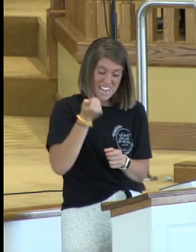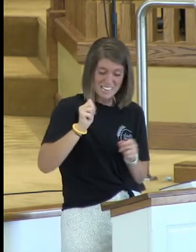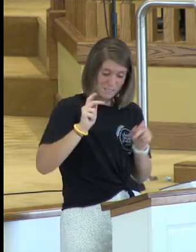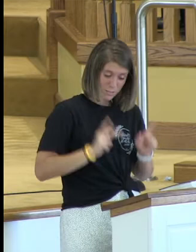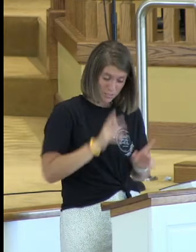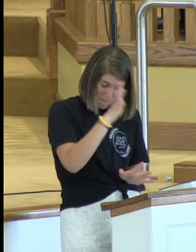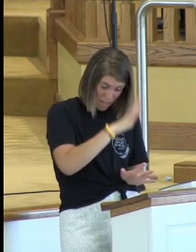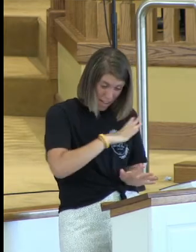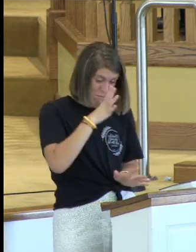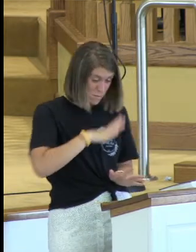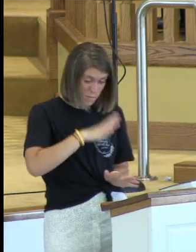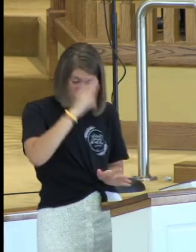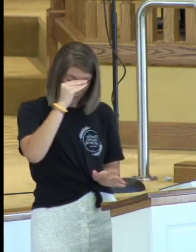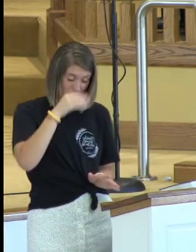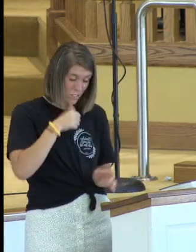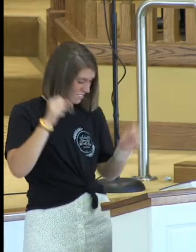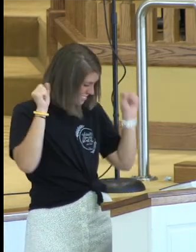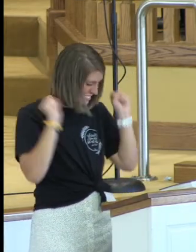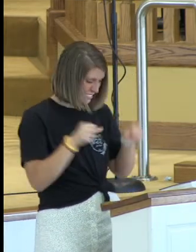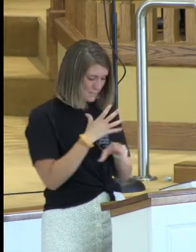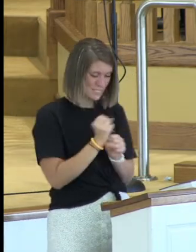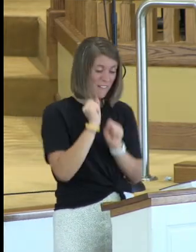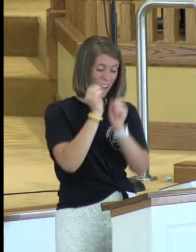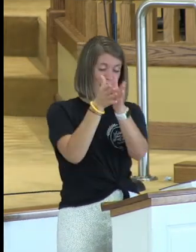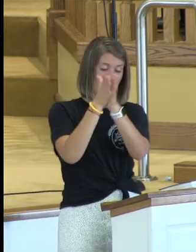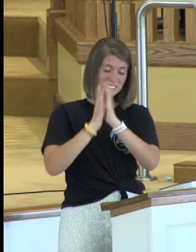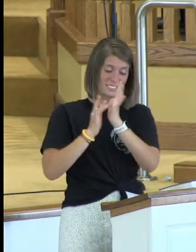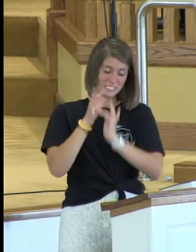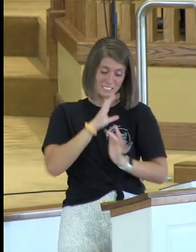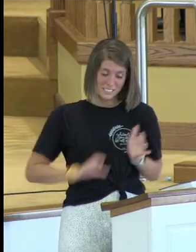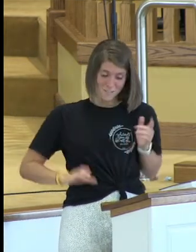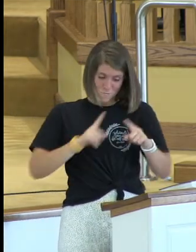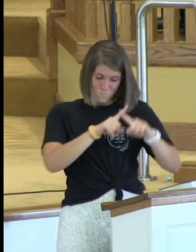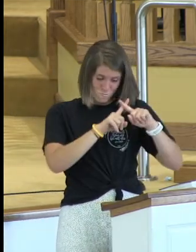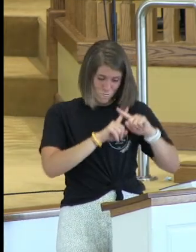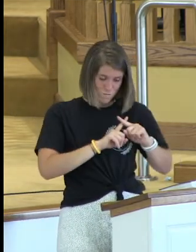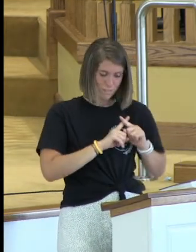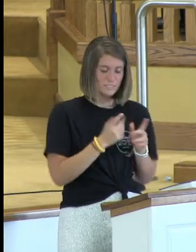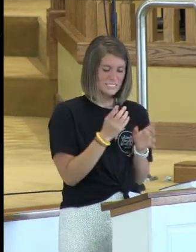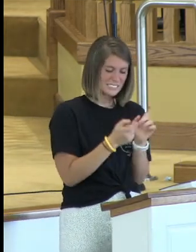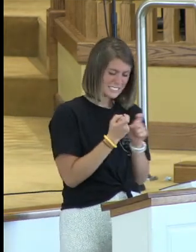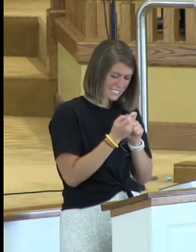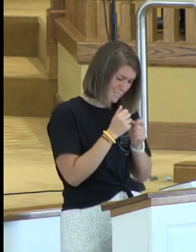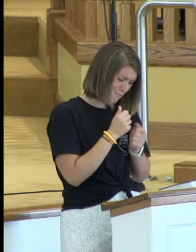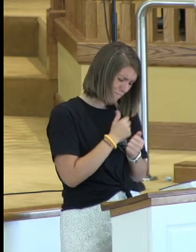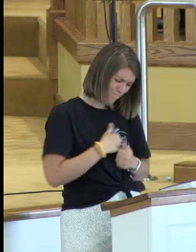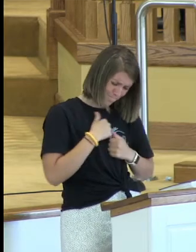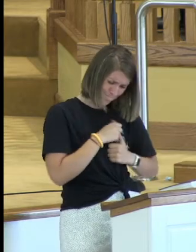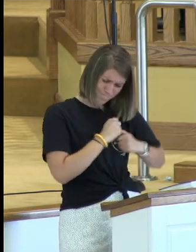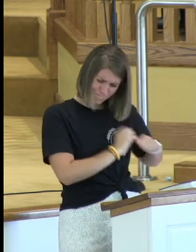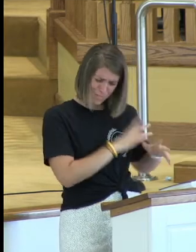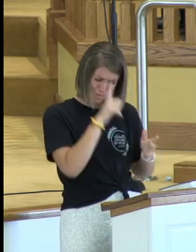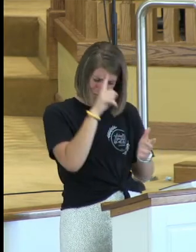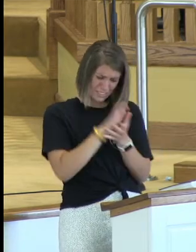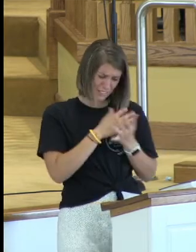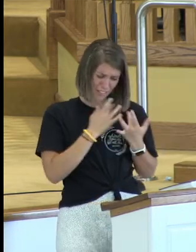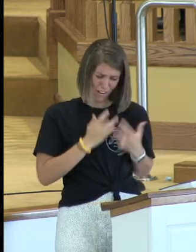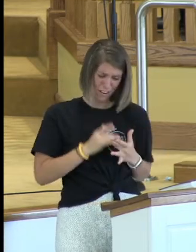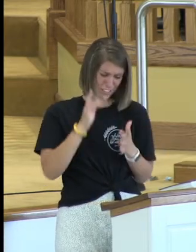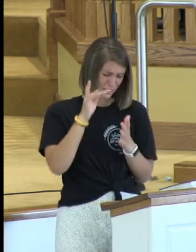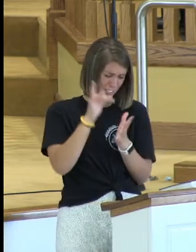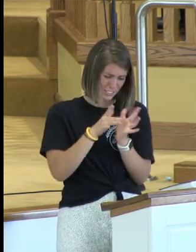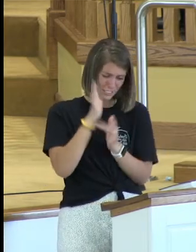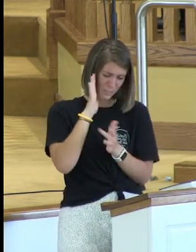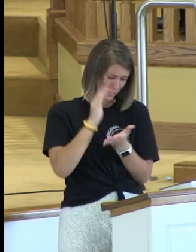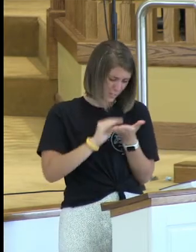man, woman, boy or girl, can be saved by asking Jesus Christ in your heart. Repent of your sin and believe in your heart that Jesus Christ will forgive your sin. It